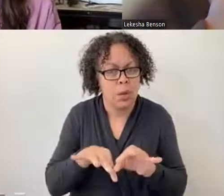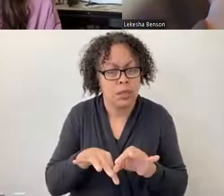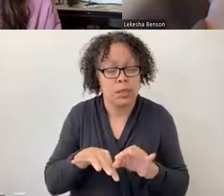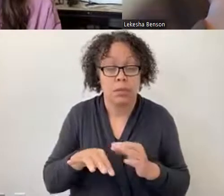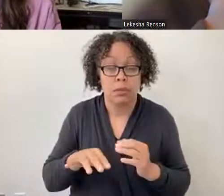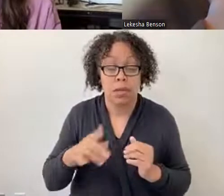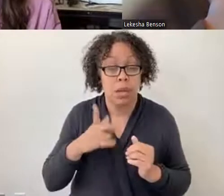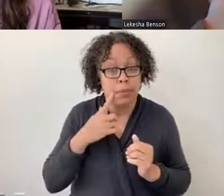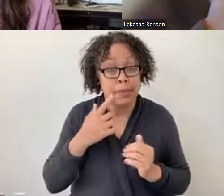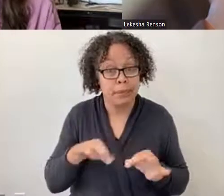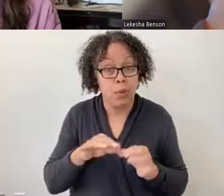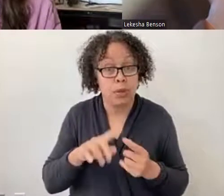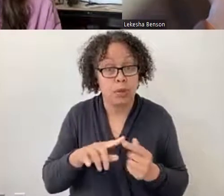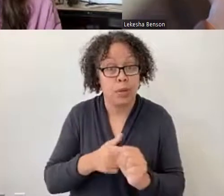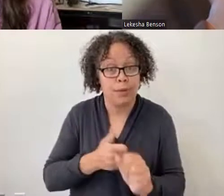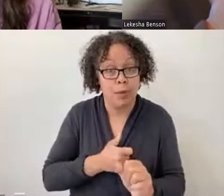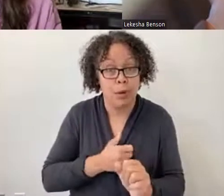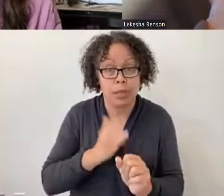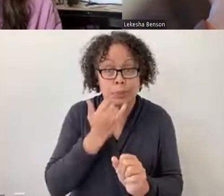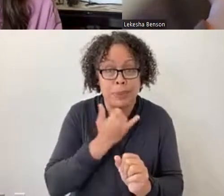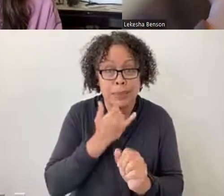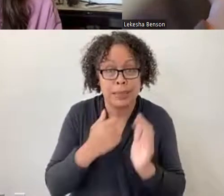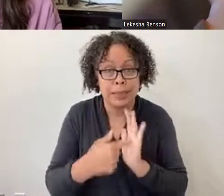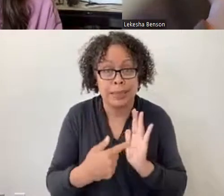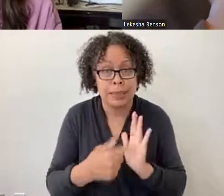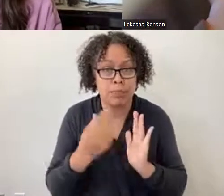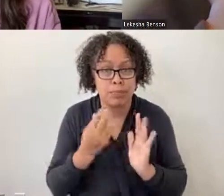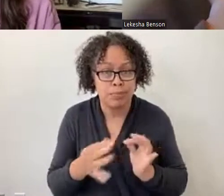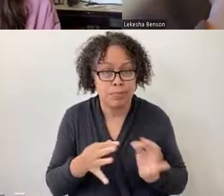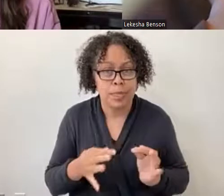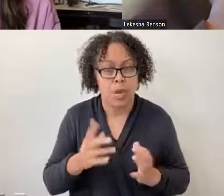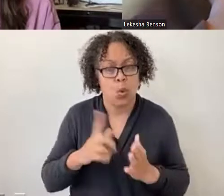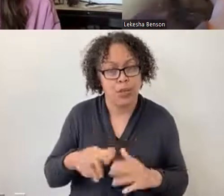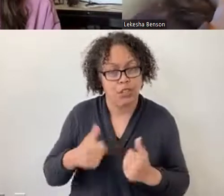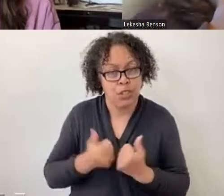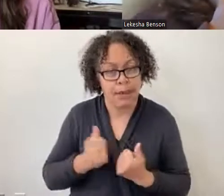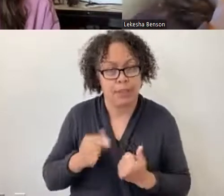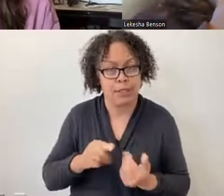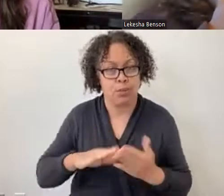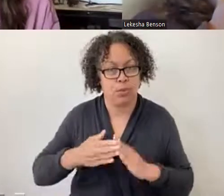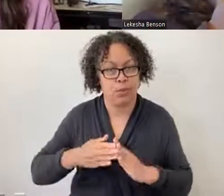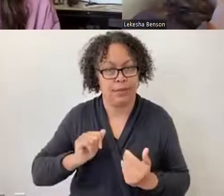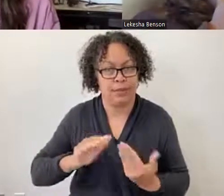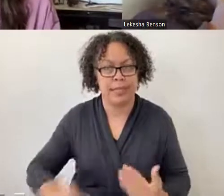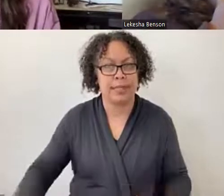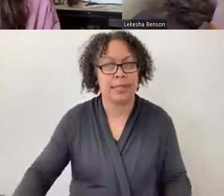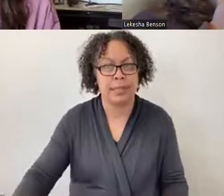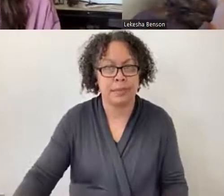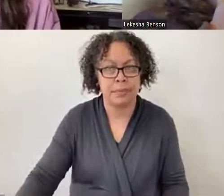noted, stereotypes or misrepresentations of challenges that communities are facing. I'd like to